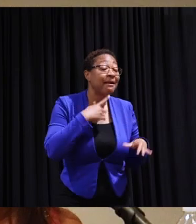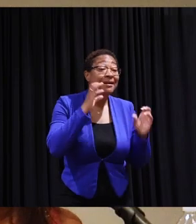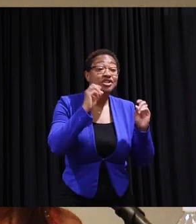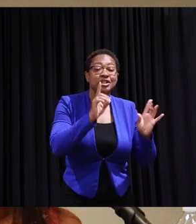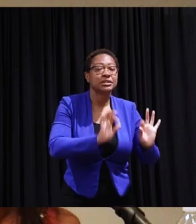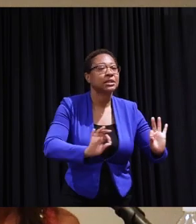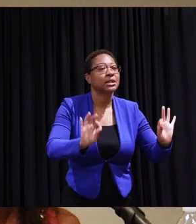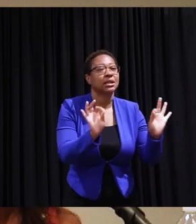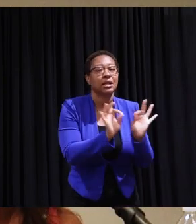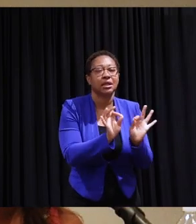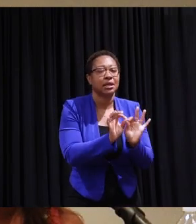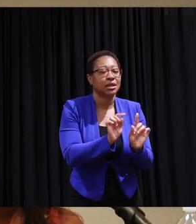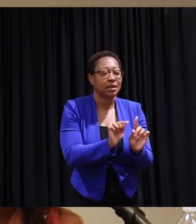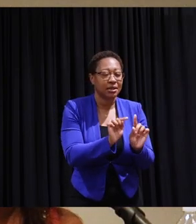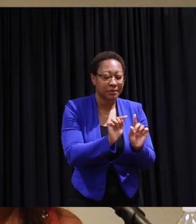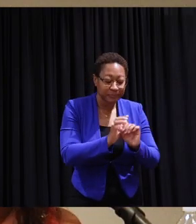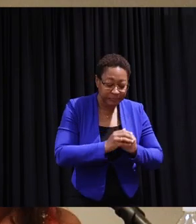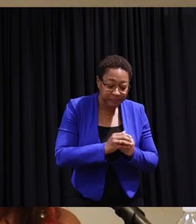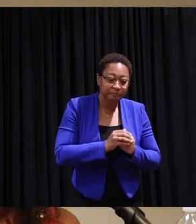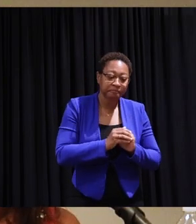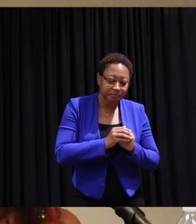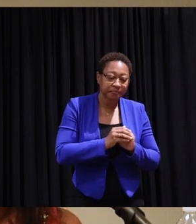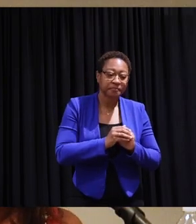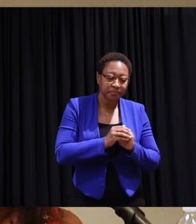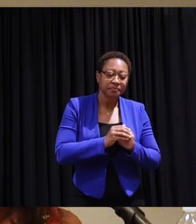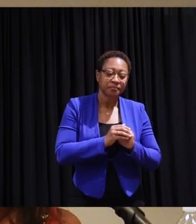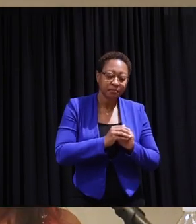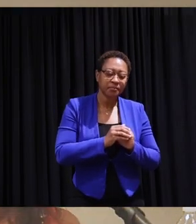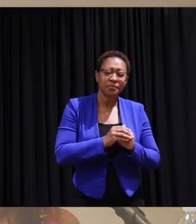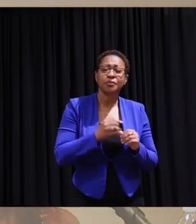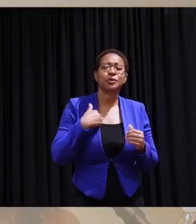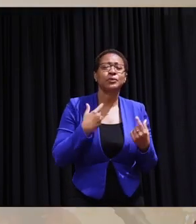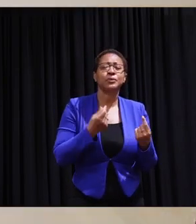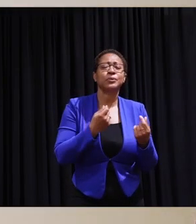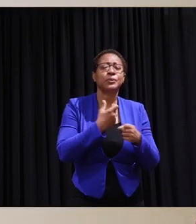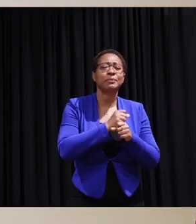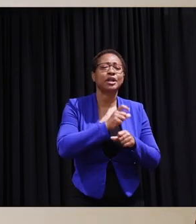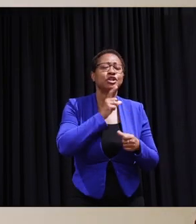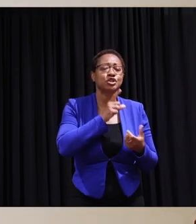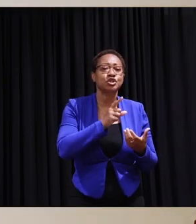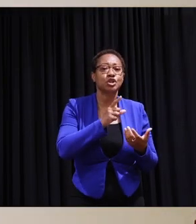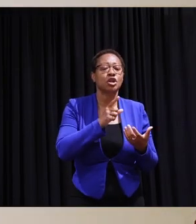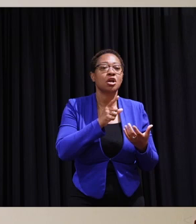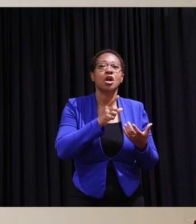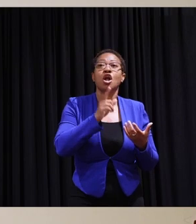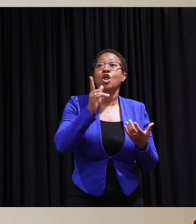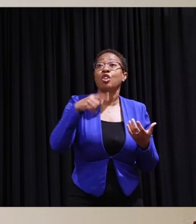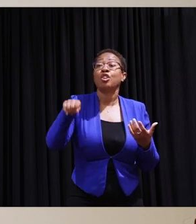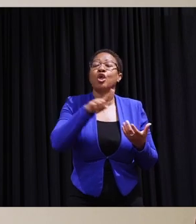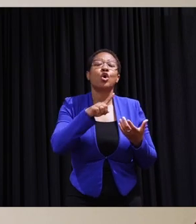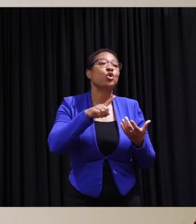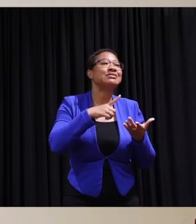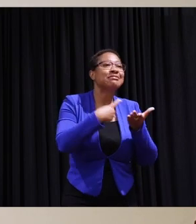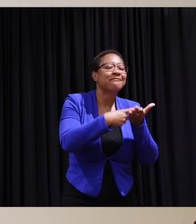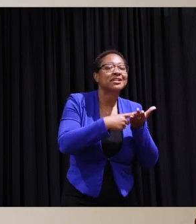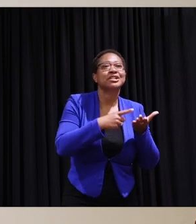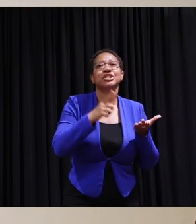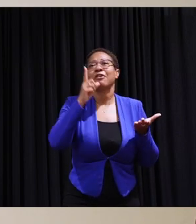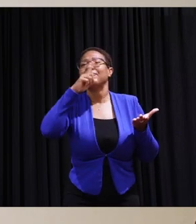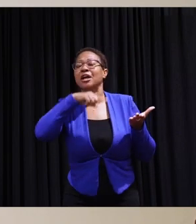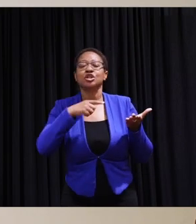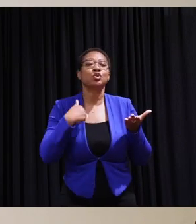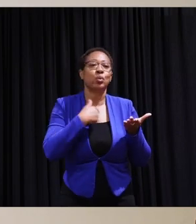key. One thing that we try to do is that we make sure that we need to demystify these conversations. We need to